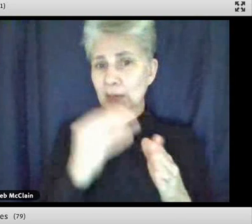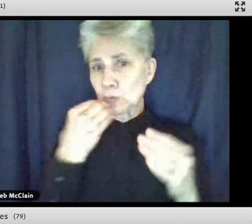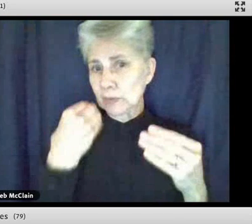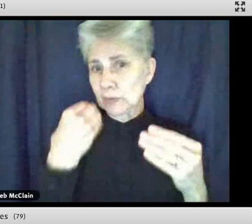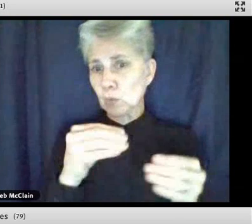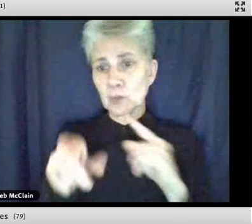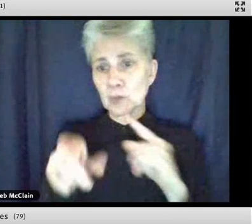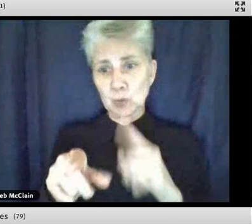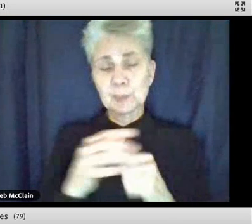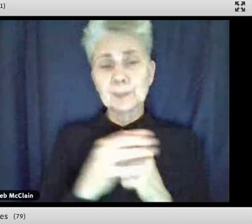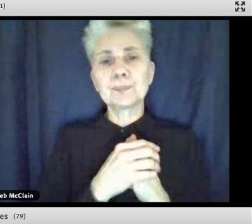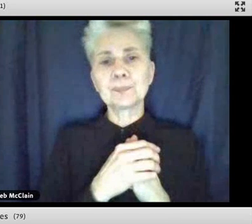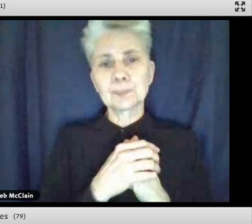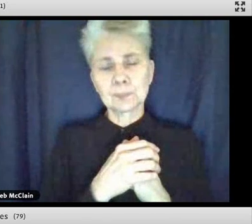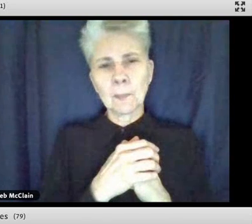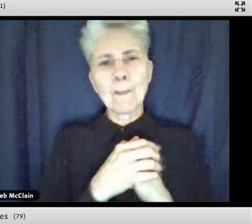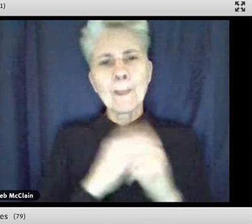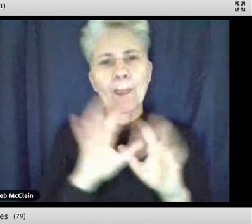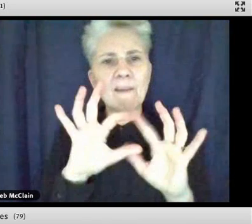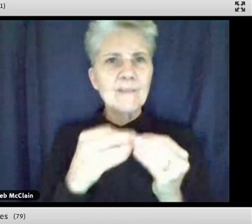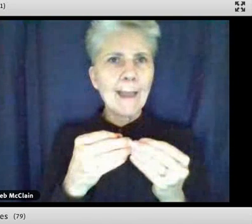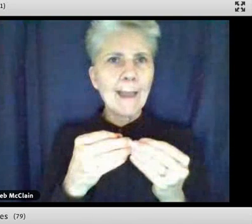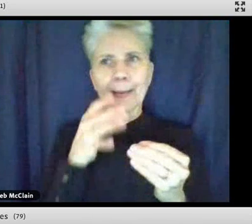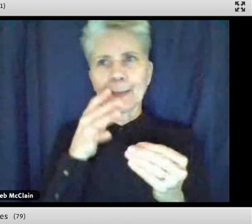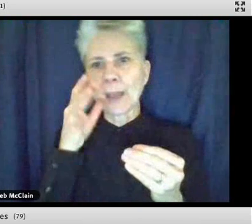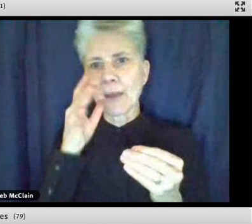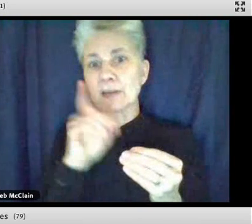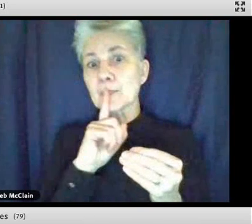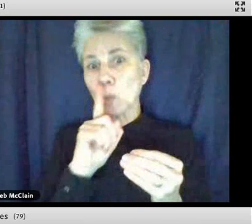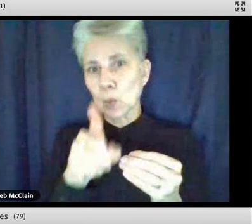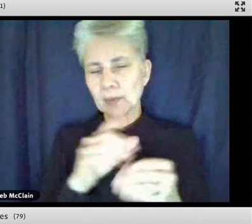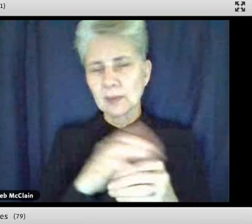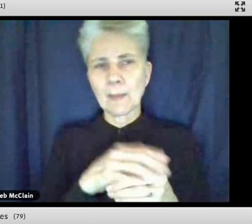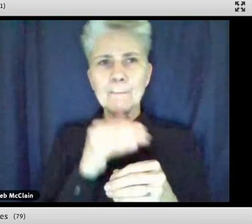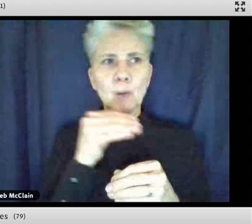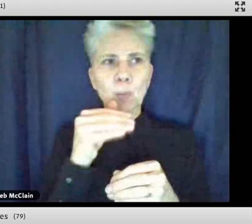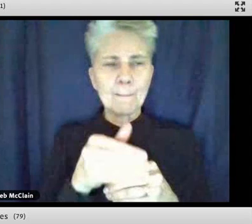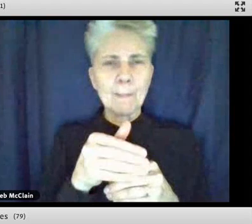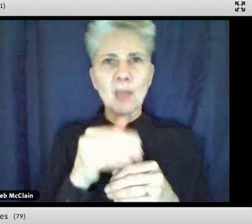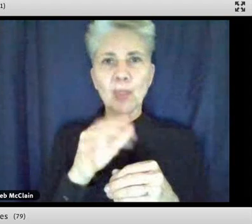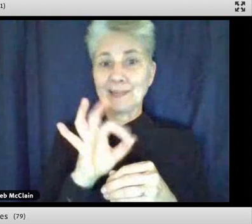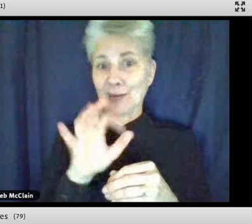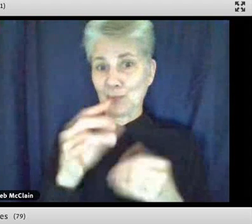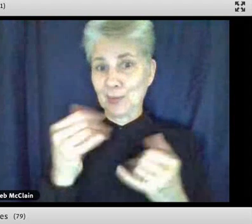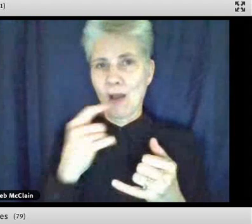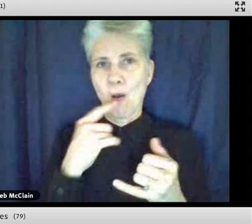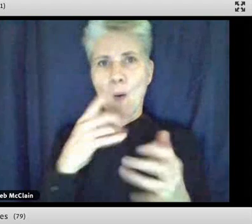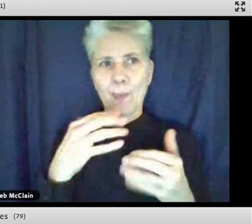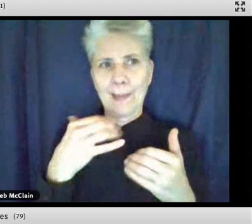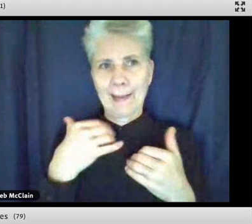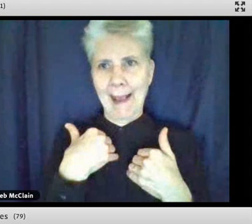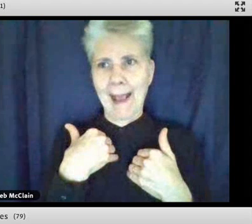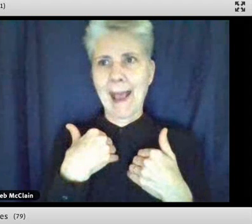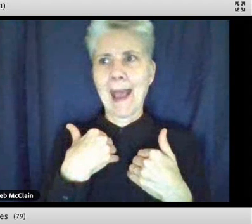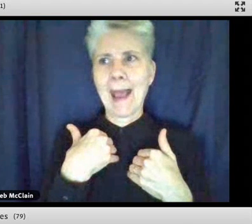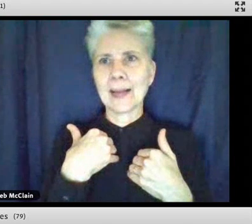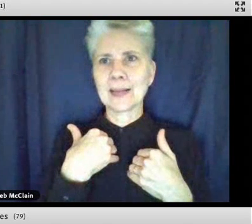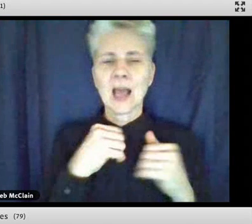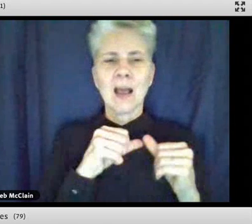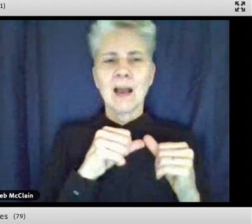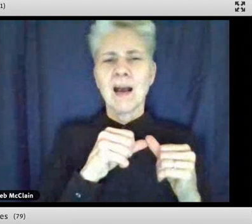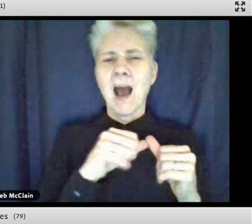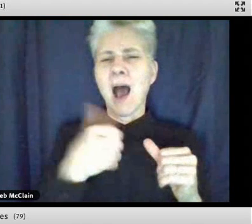definitely. Family, parents, absolutely. My grandmother's 93 and she already has a chronic condition, so I totally get